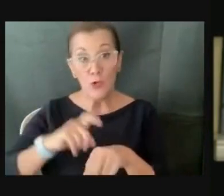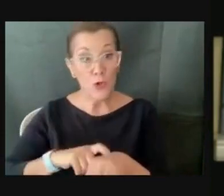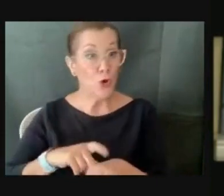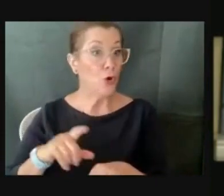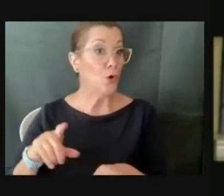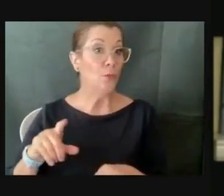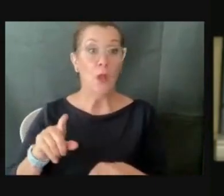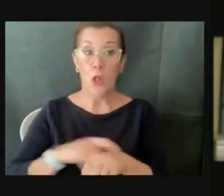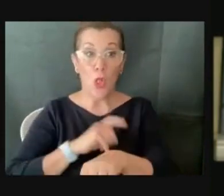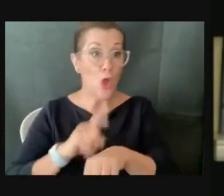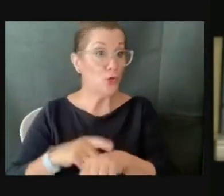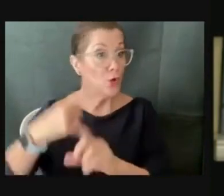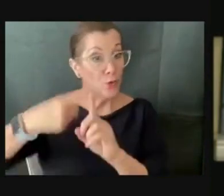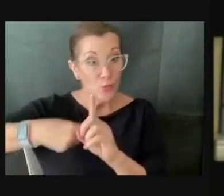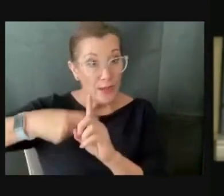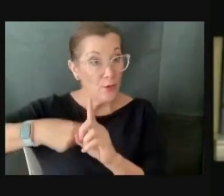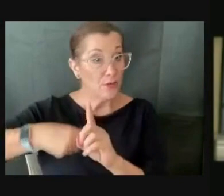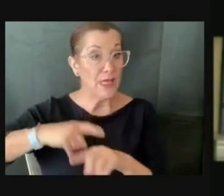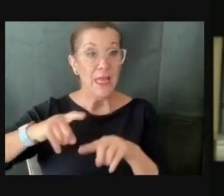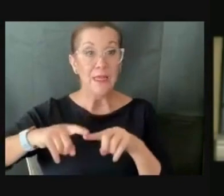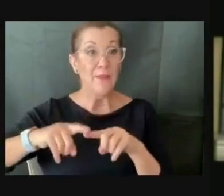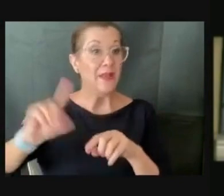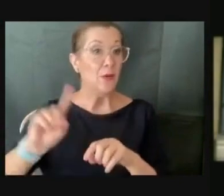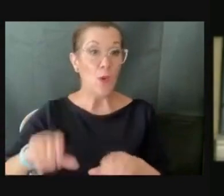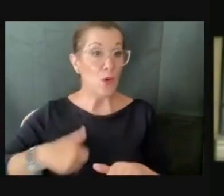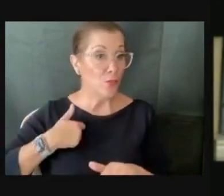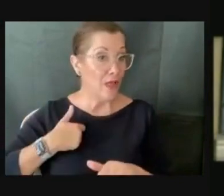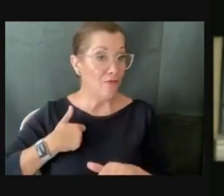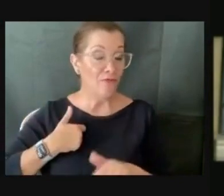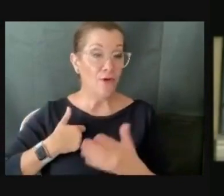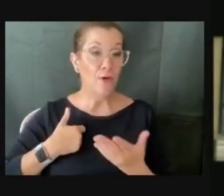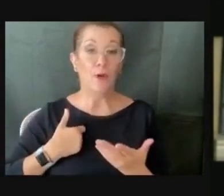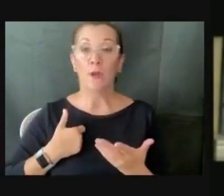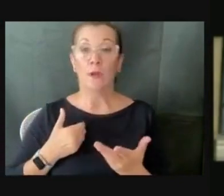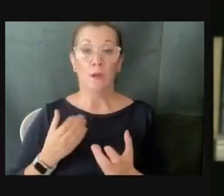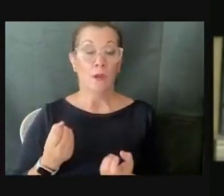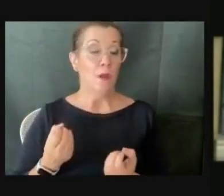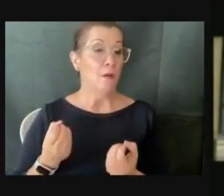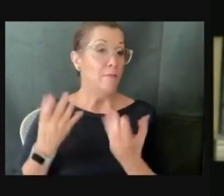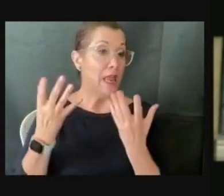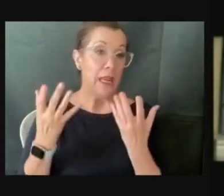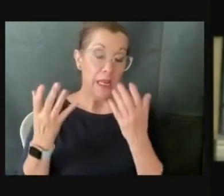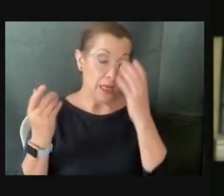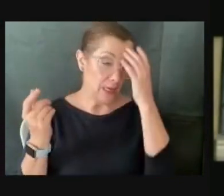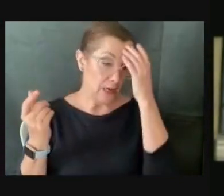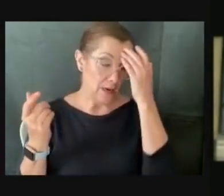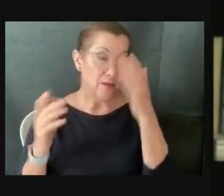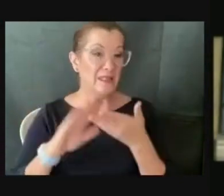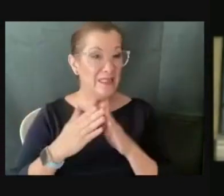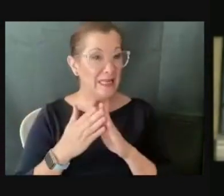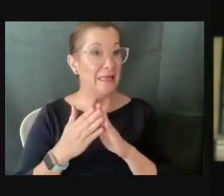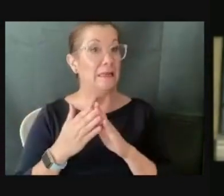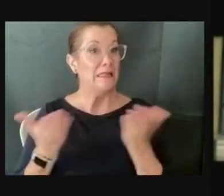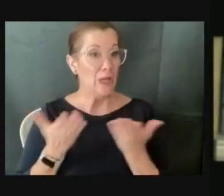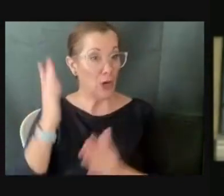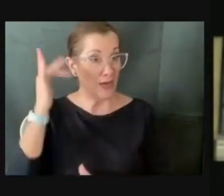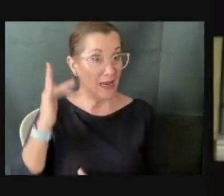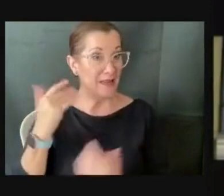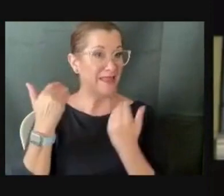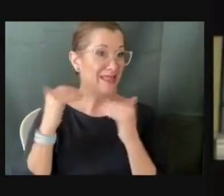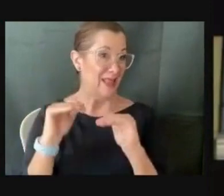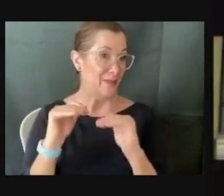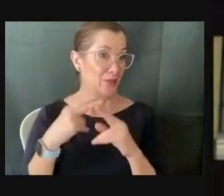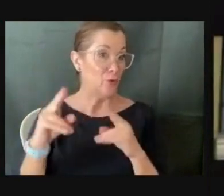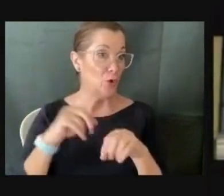for long-term rentals, depending on where you're at. A lot of cities in California limit the